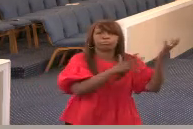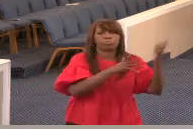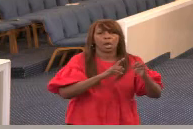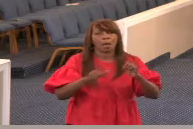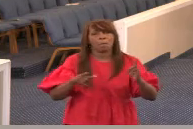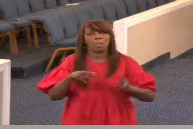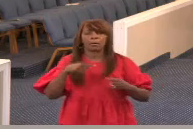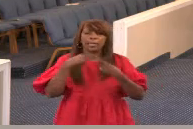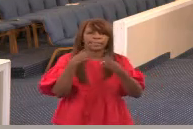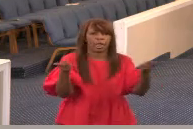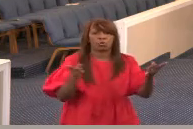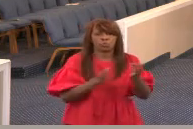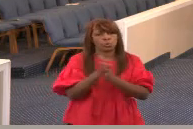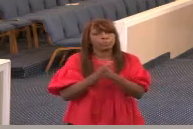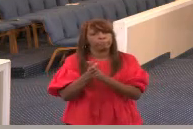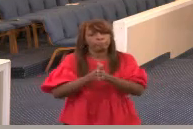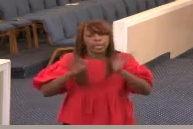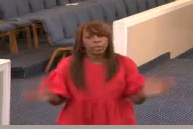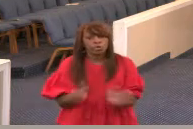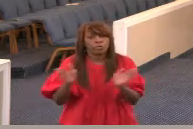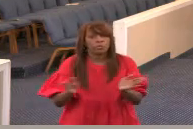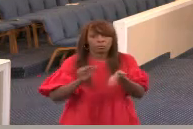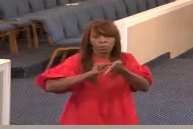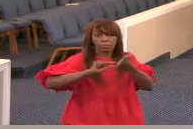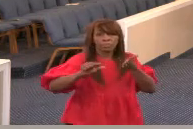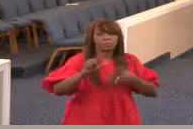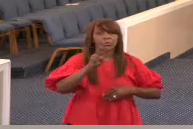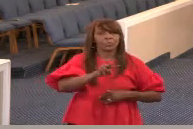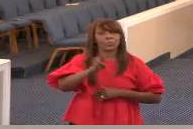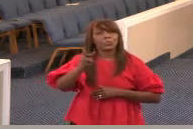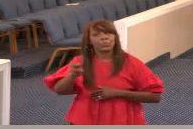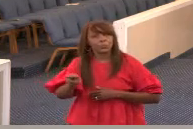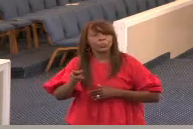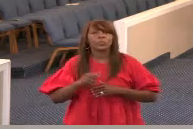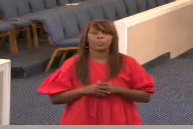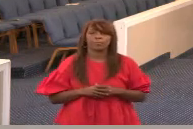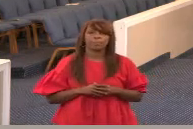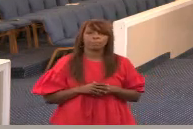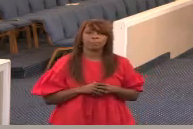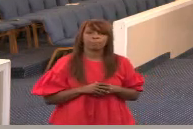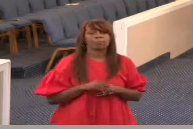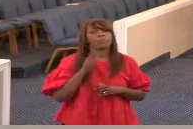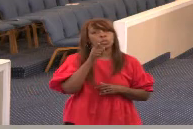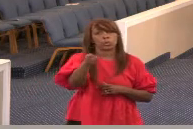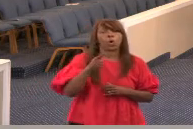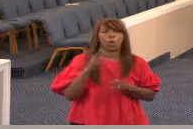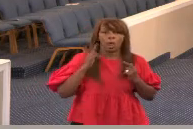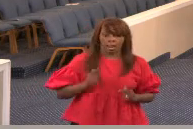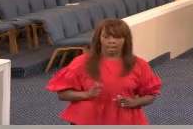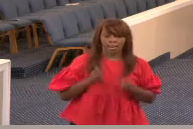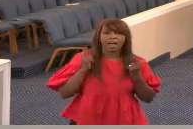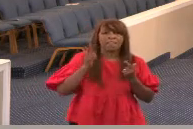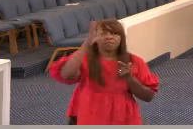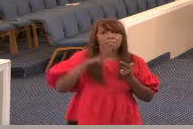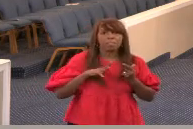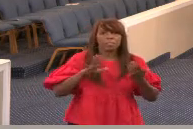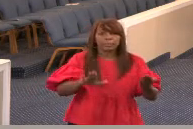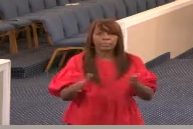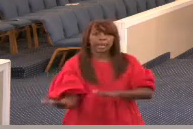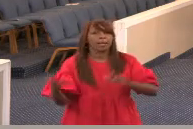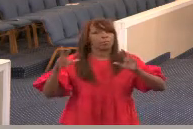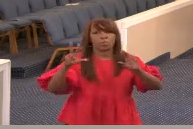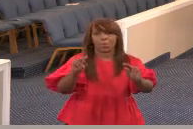to be of good cheer, verse 22, for there shall be no loss of any man's life among you,